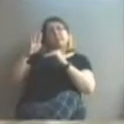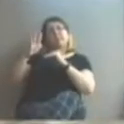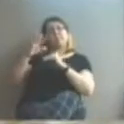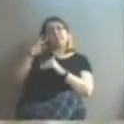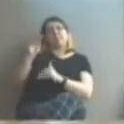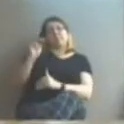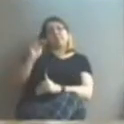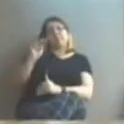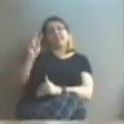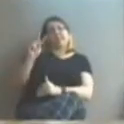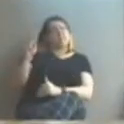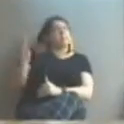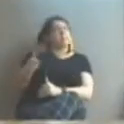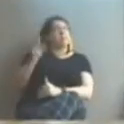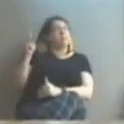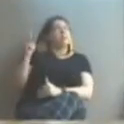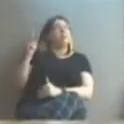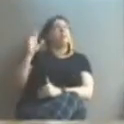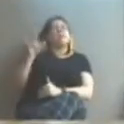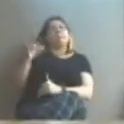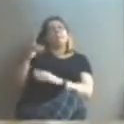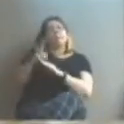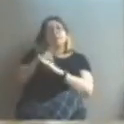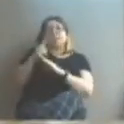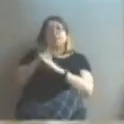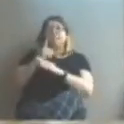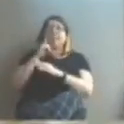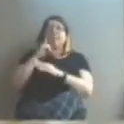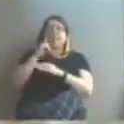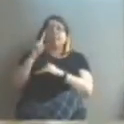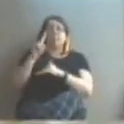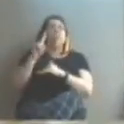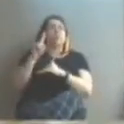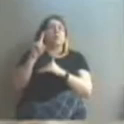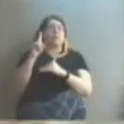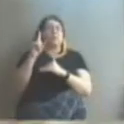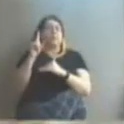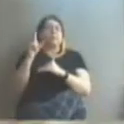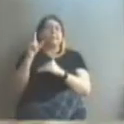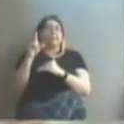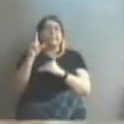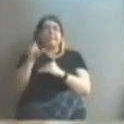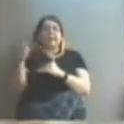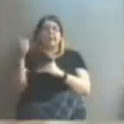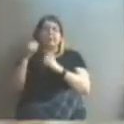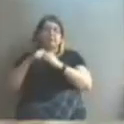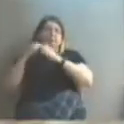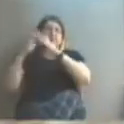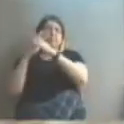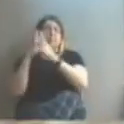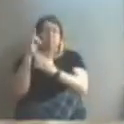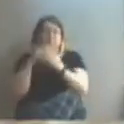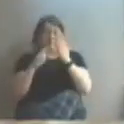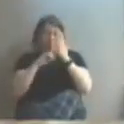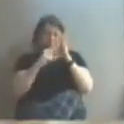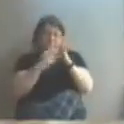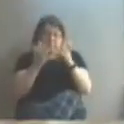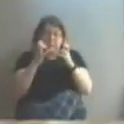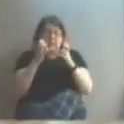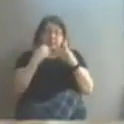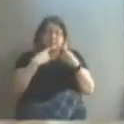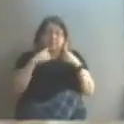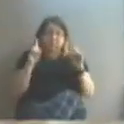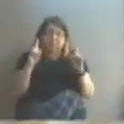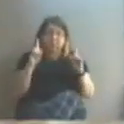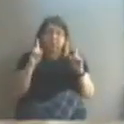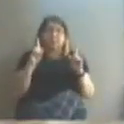MVP approach. This is an approach that's used by lots of startups. It's how Uber started. Basically, what's the purpose of what you want to accomplish? And